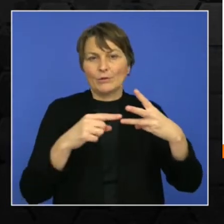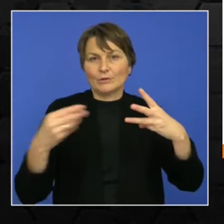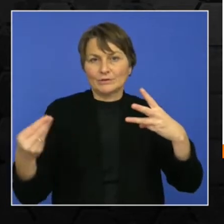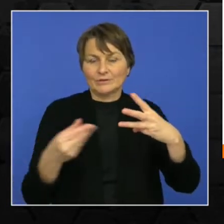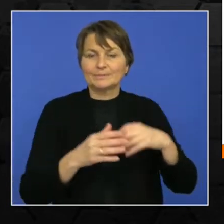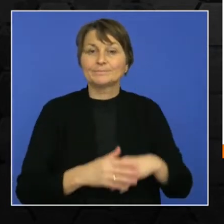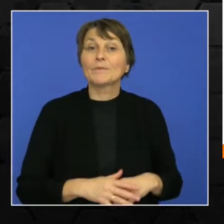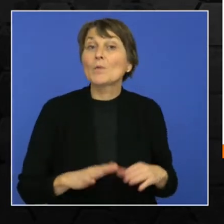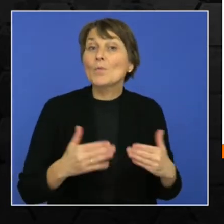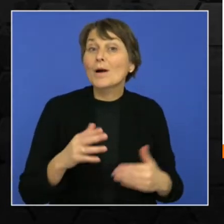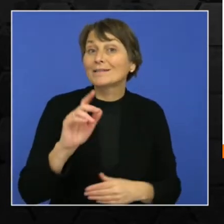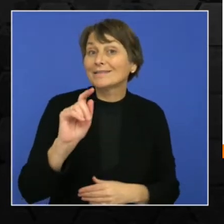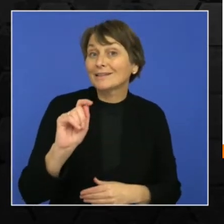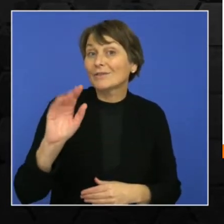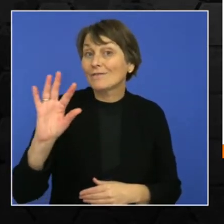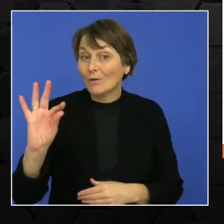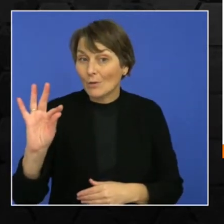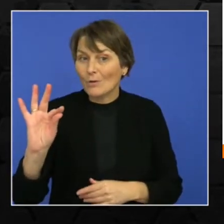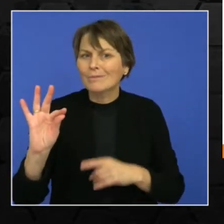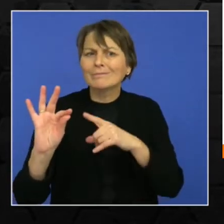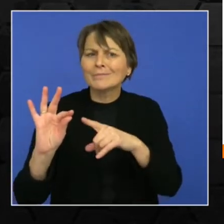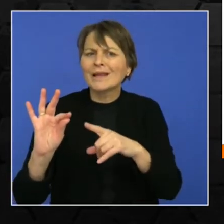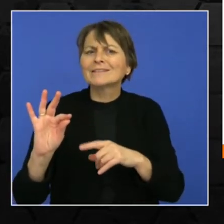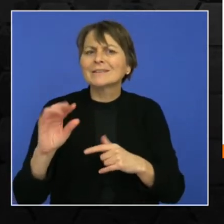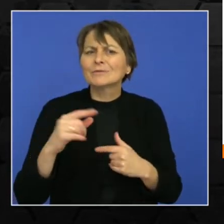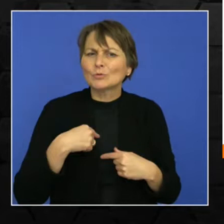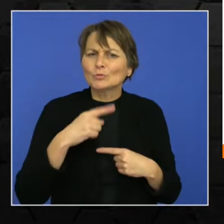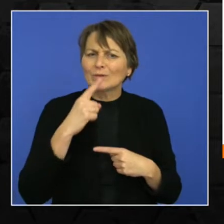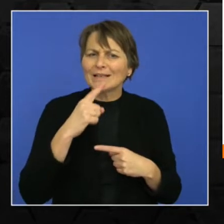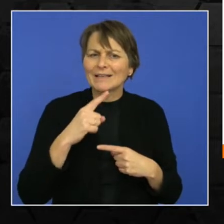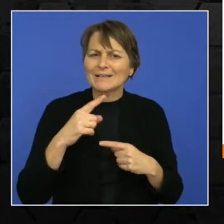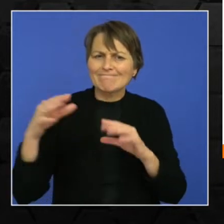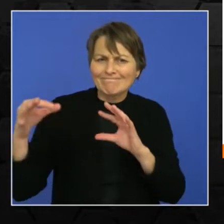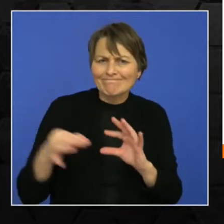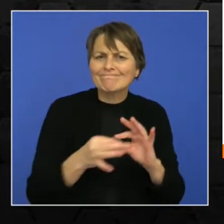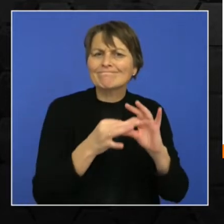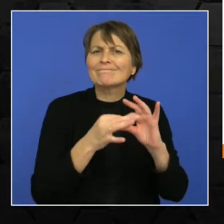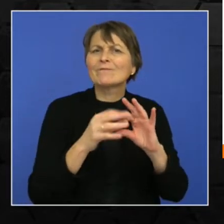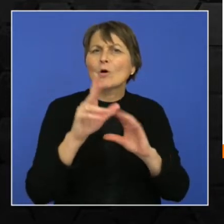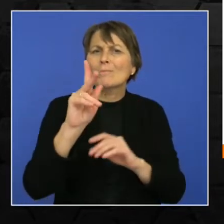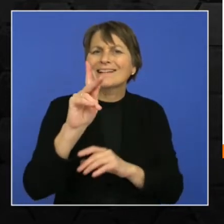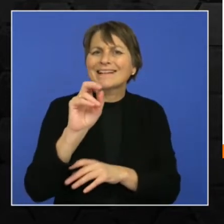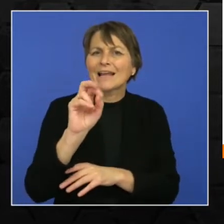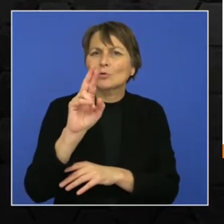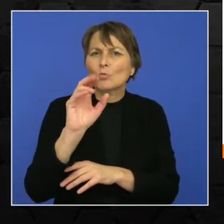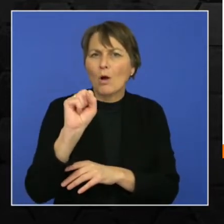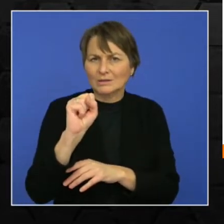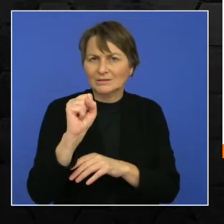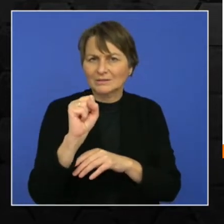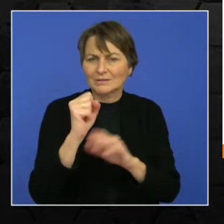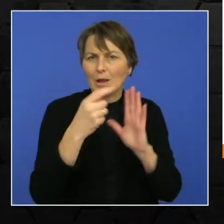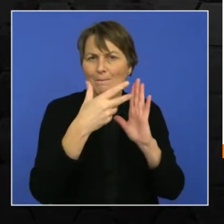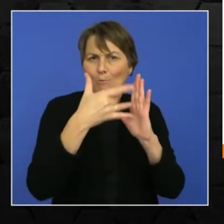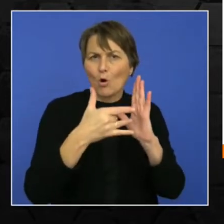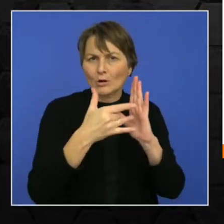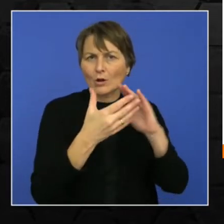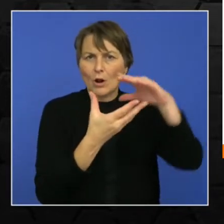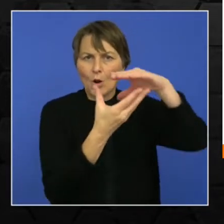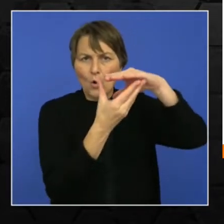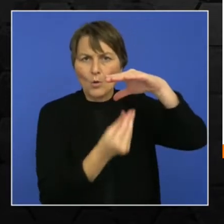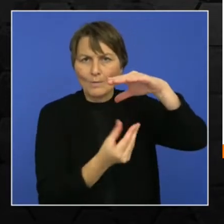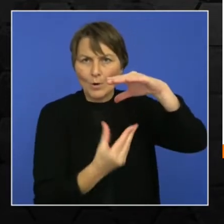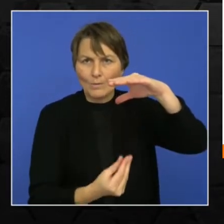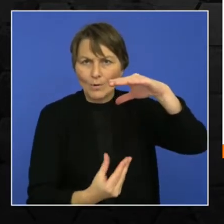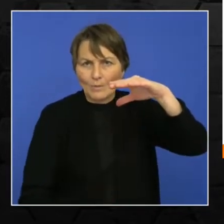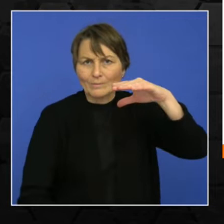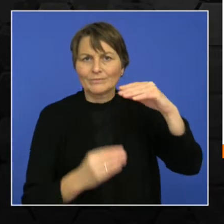inspired by Keras total stuff. So the whole starting layer are from Keras, and you can say again, there are all other feature, that is TensorFlow